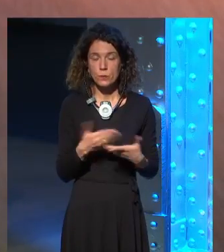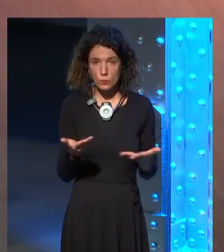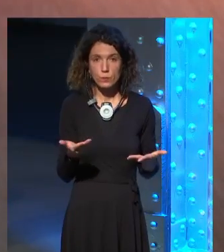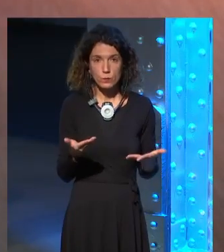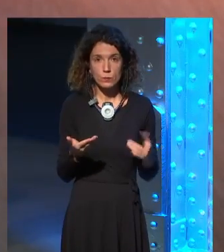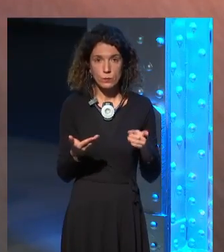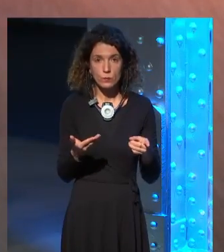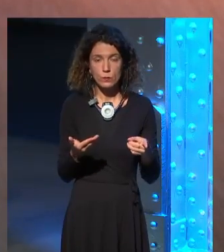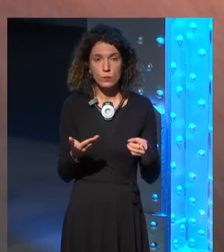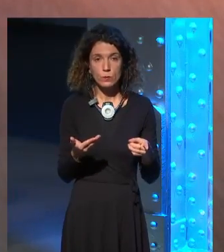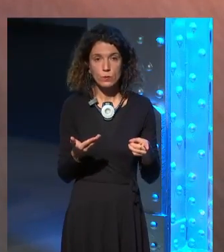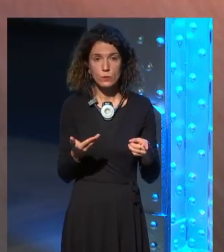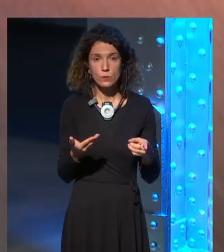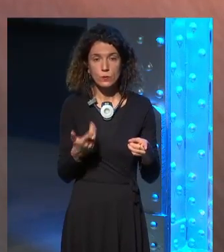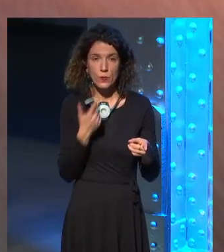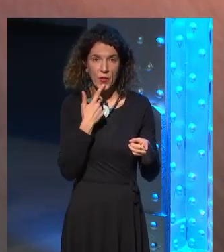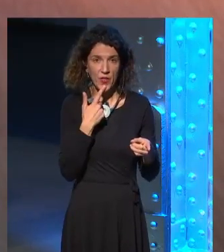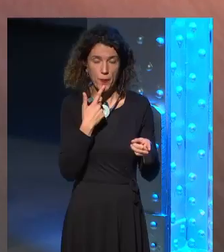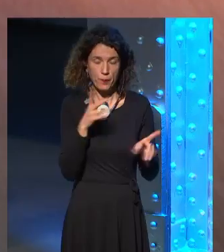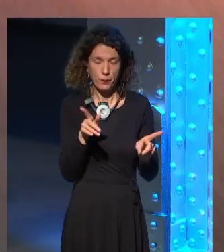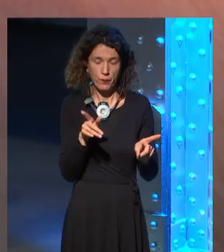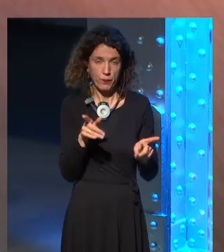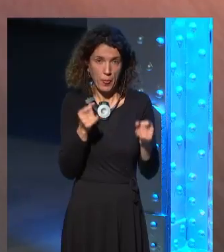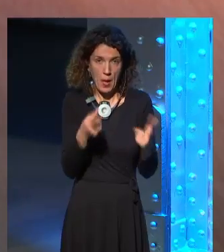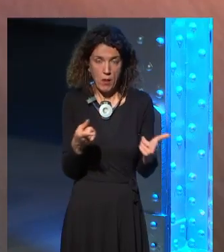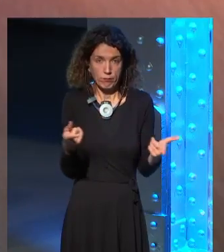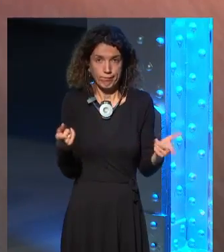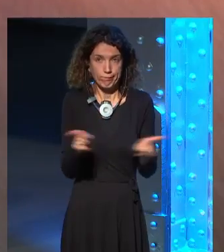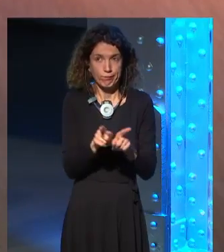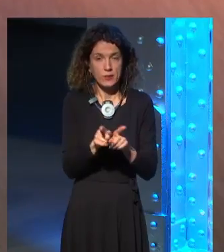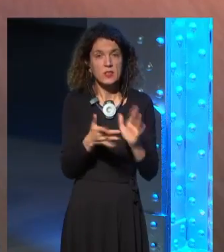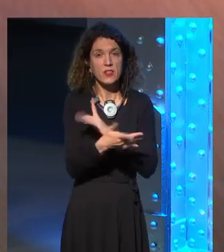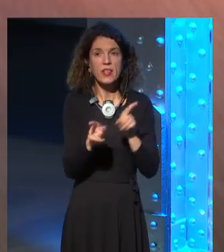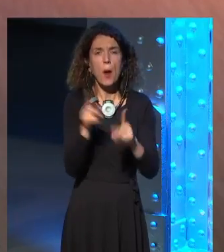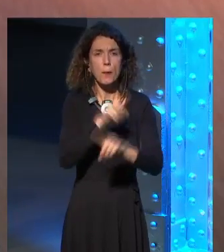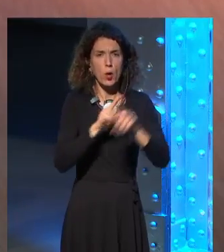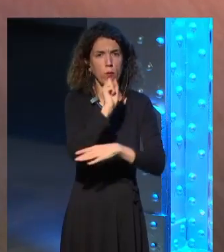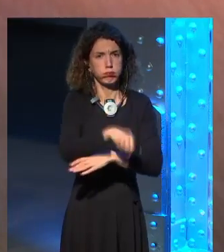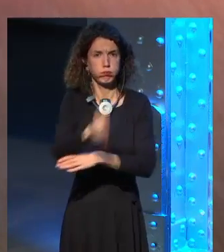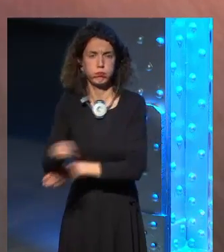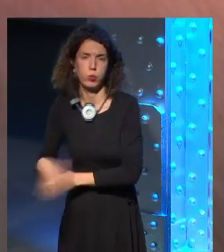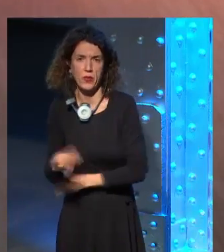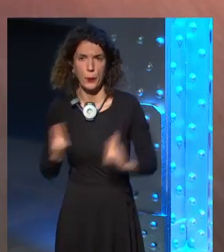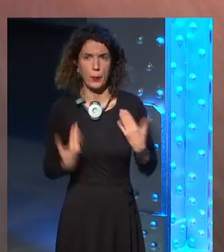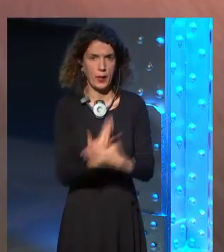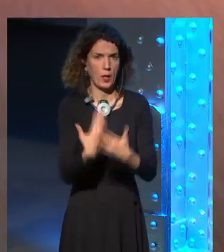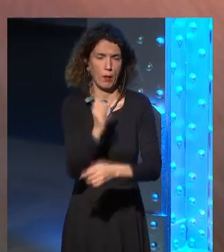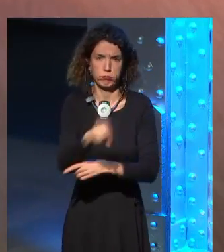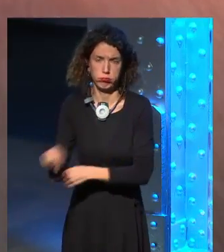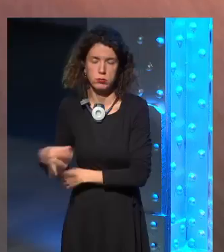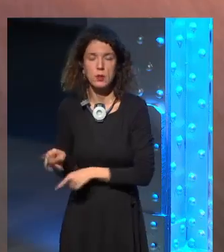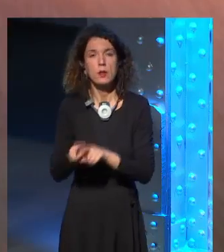and problems and illnesses, and particularly the mental illnesses. We have to promote and